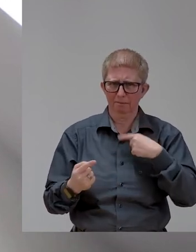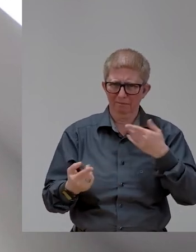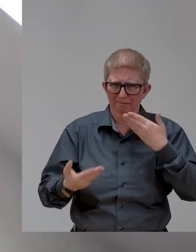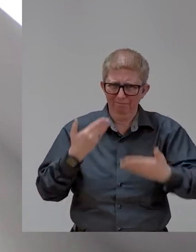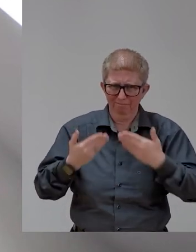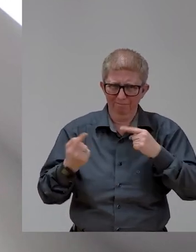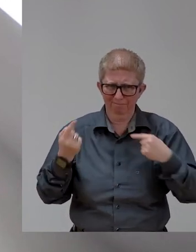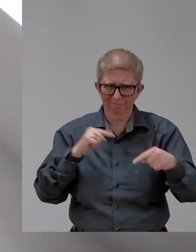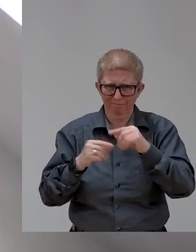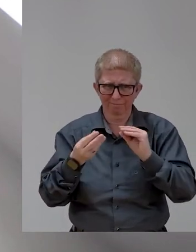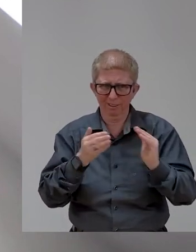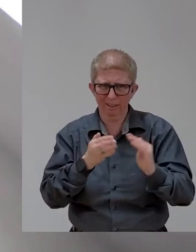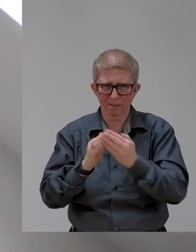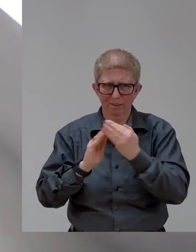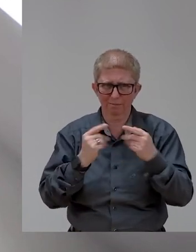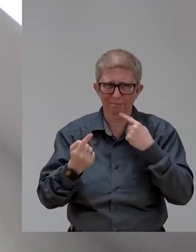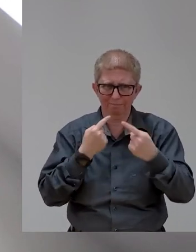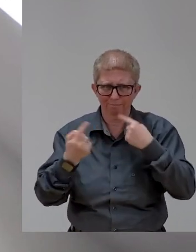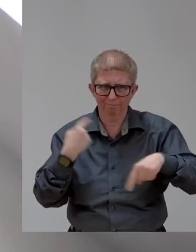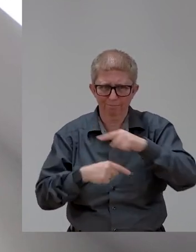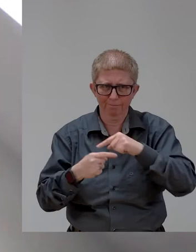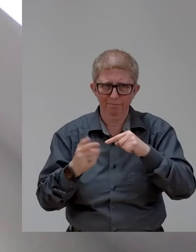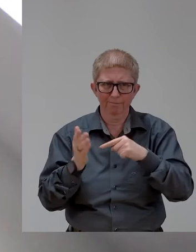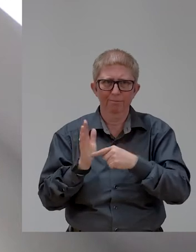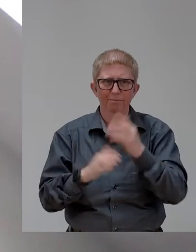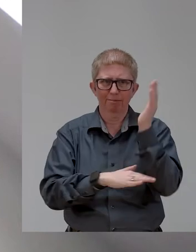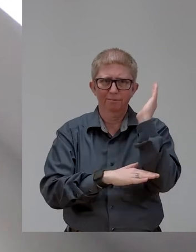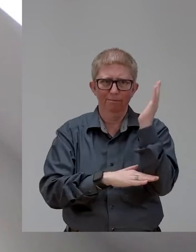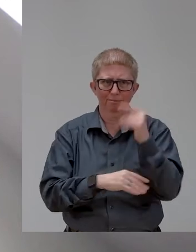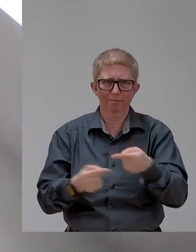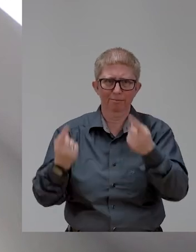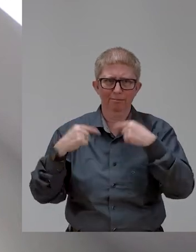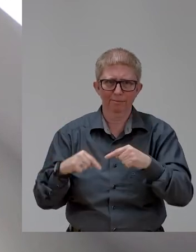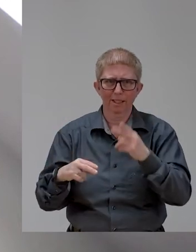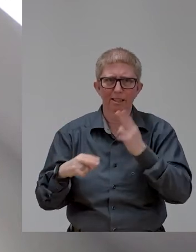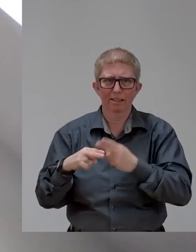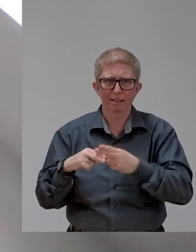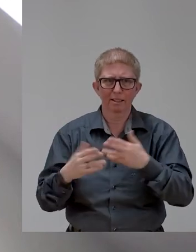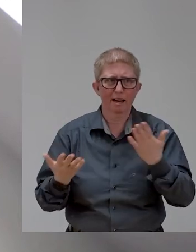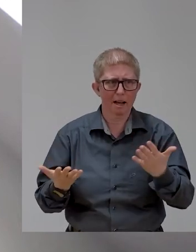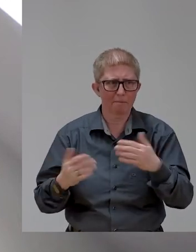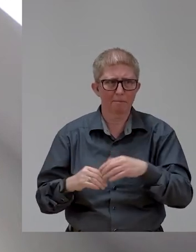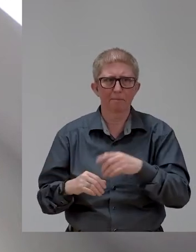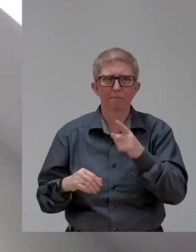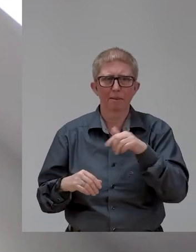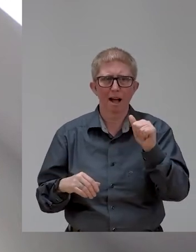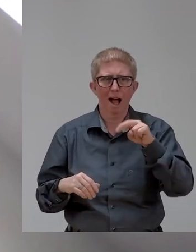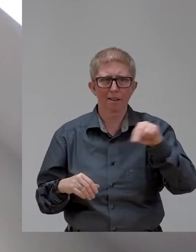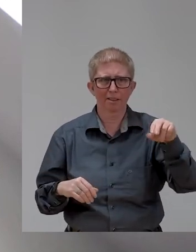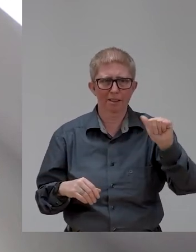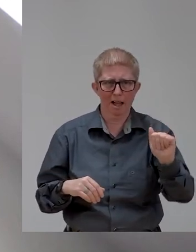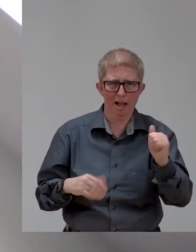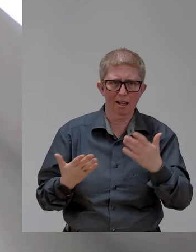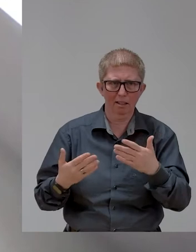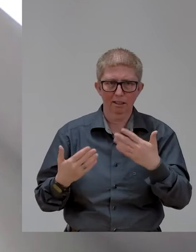with our first speaker, Anna Juviño. Anna has over 20 years of experience in the